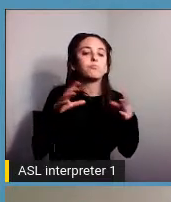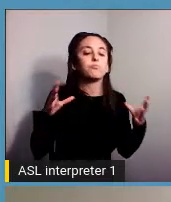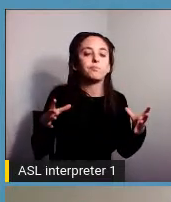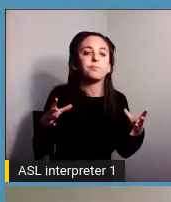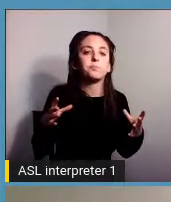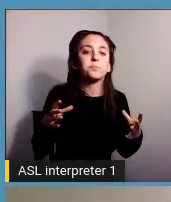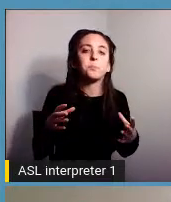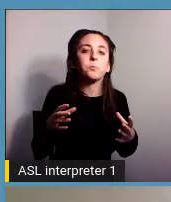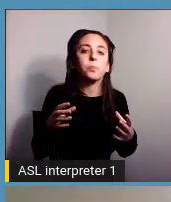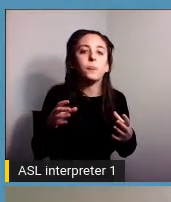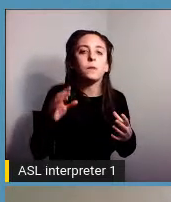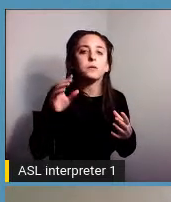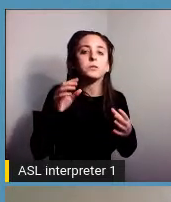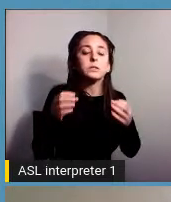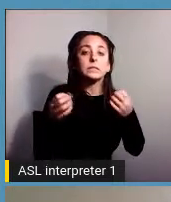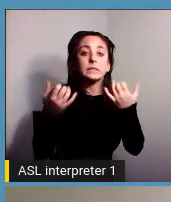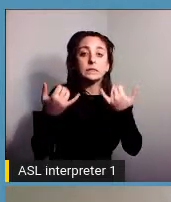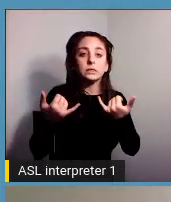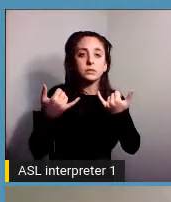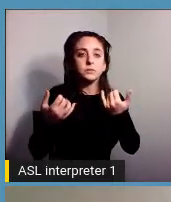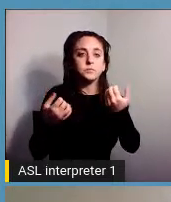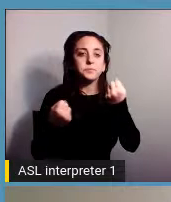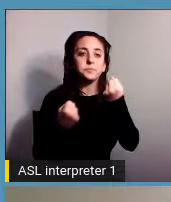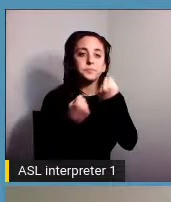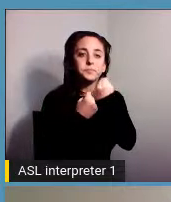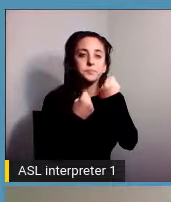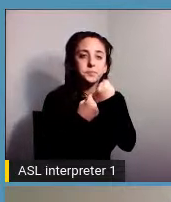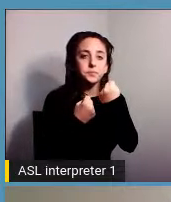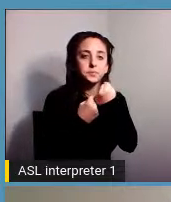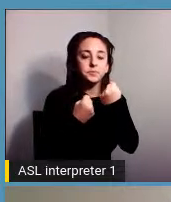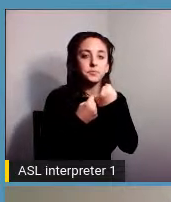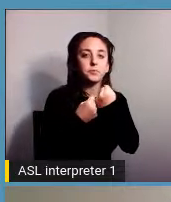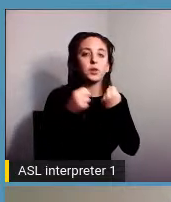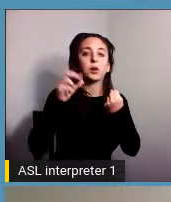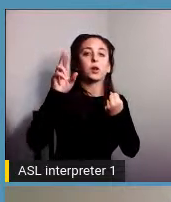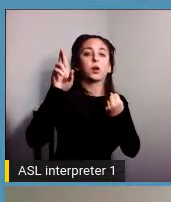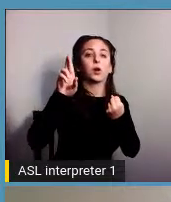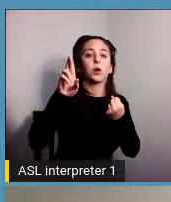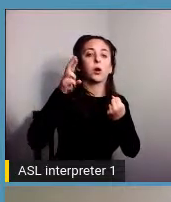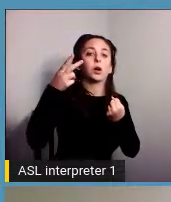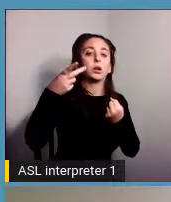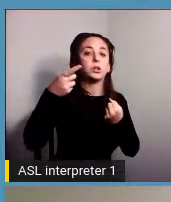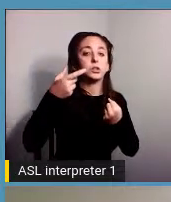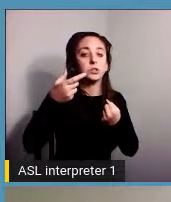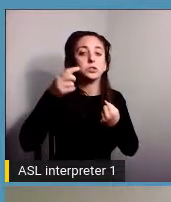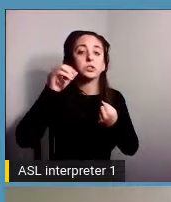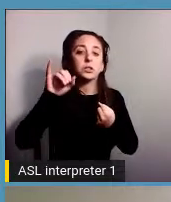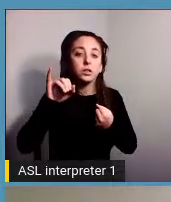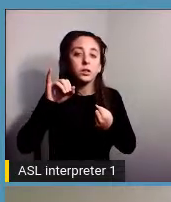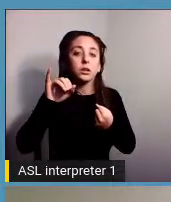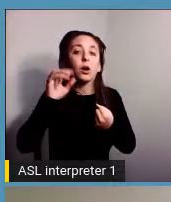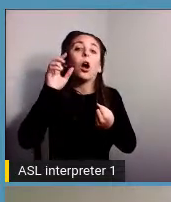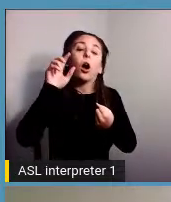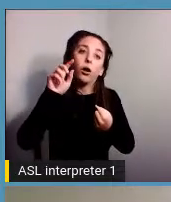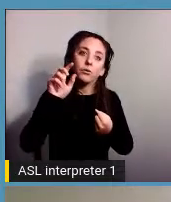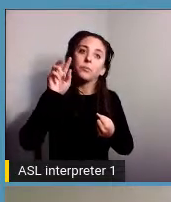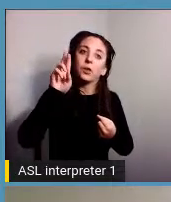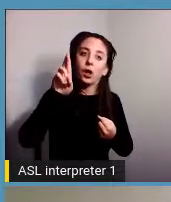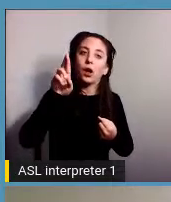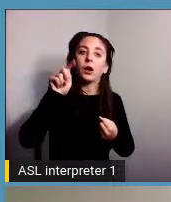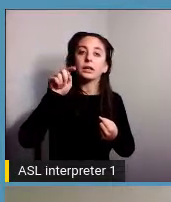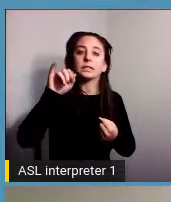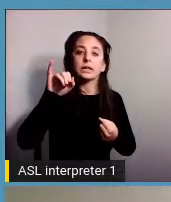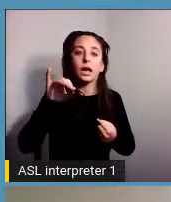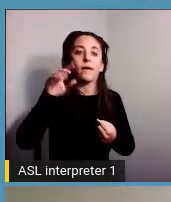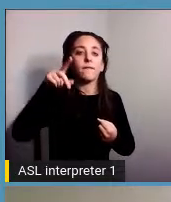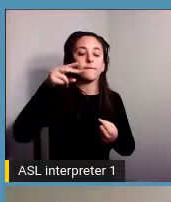We support right now RTI, photogrammetry, multispectral imaging, and documentary image